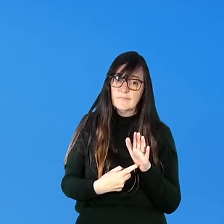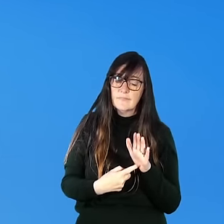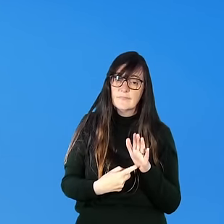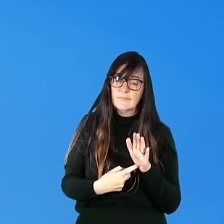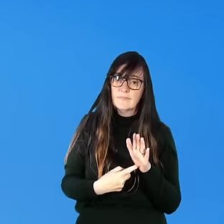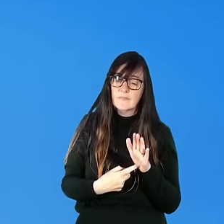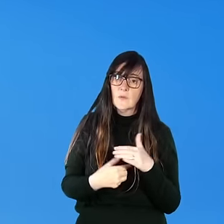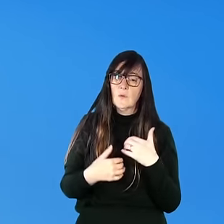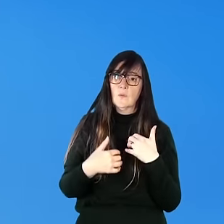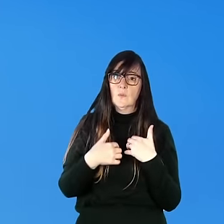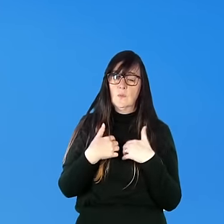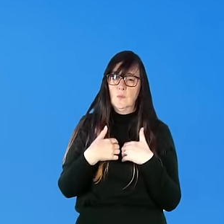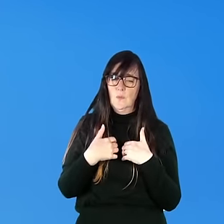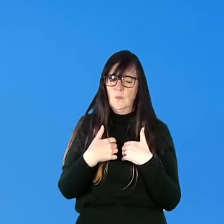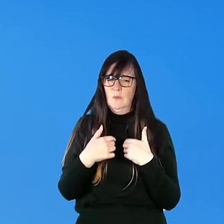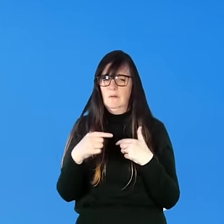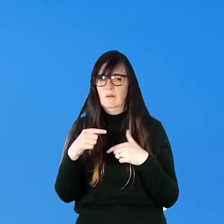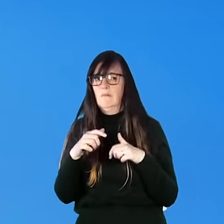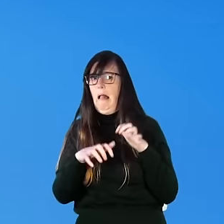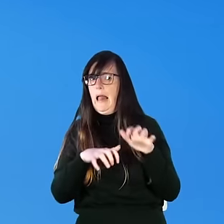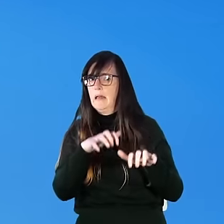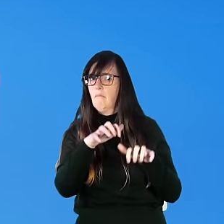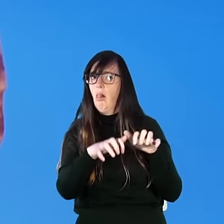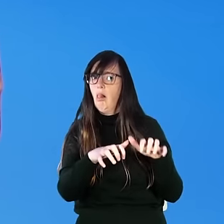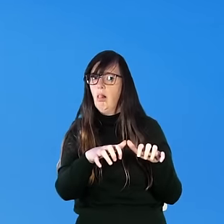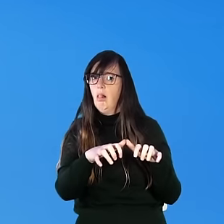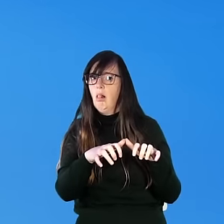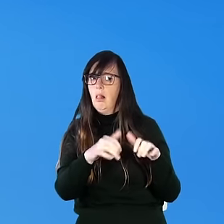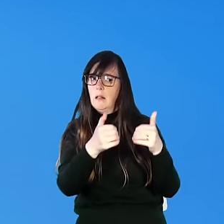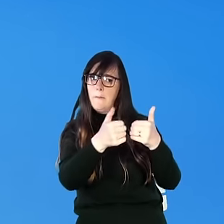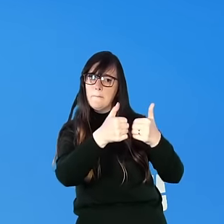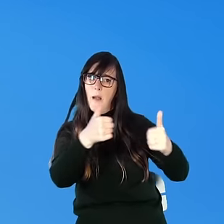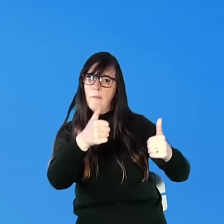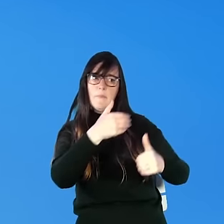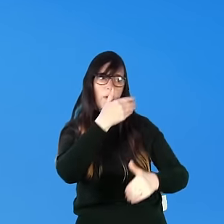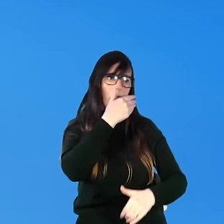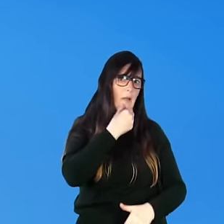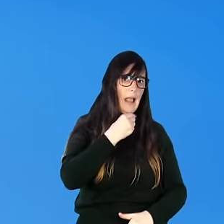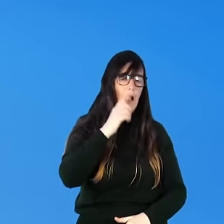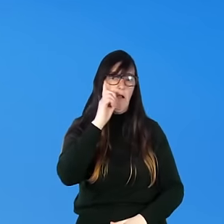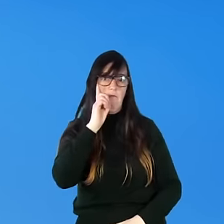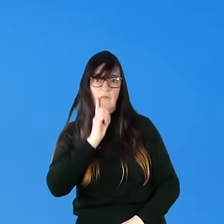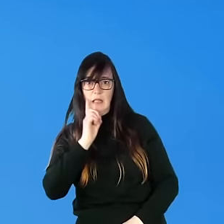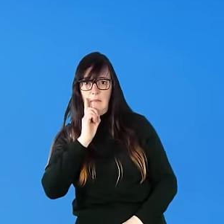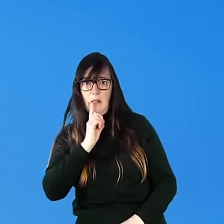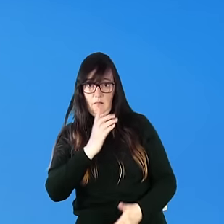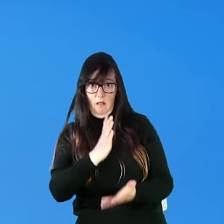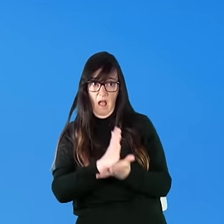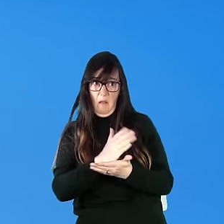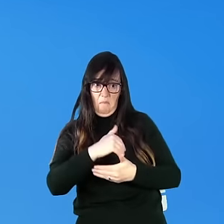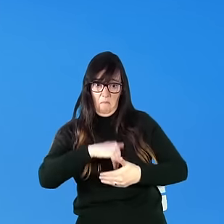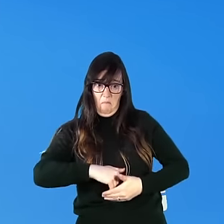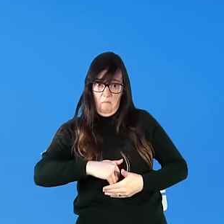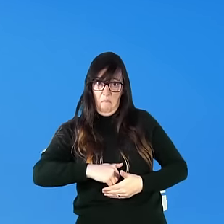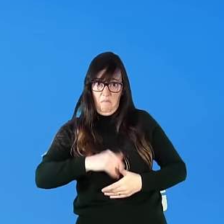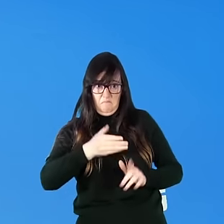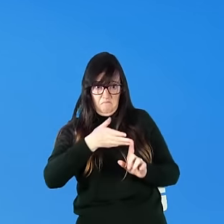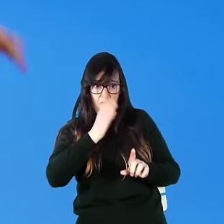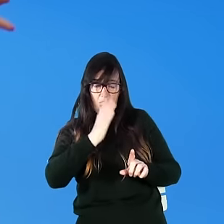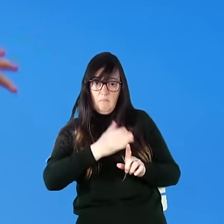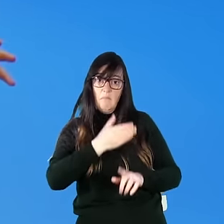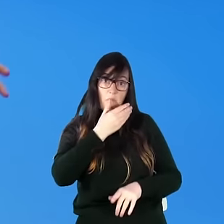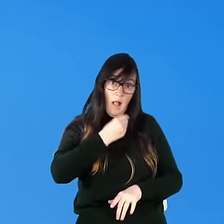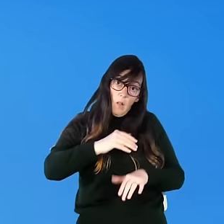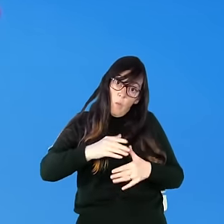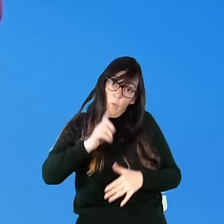It's interesting that the animals aren't presented as male and female, even though biologically they are male and female. But there